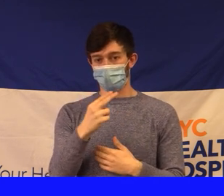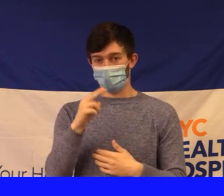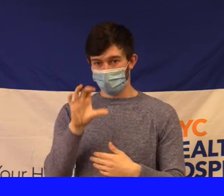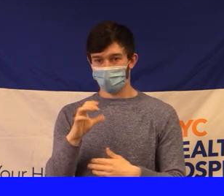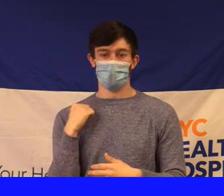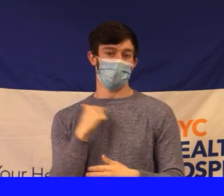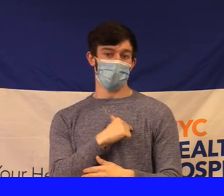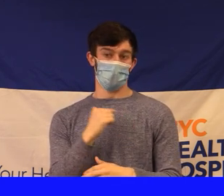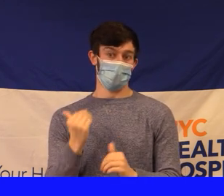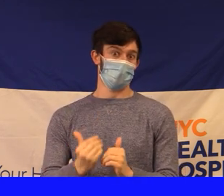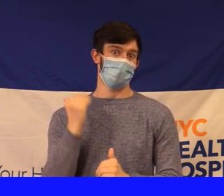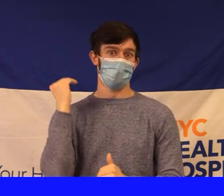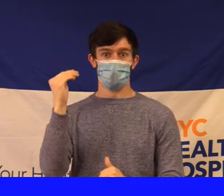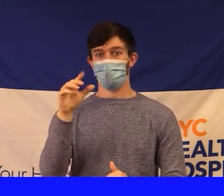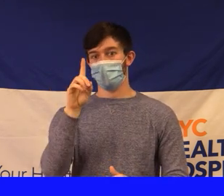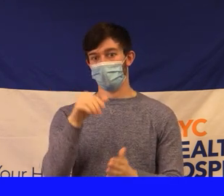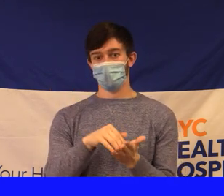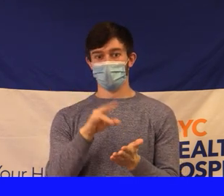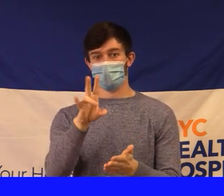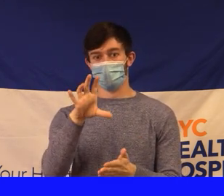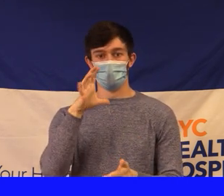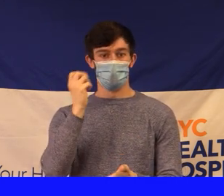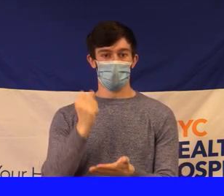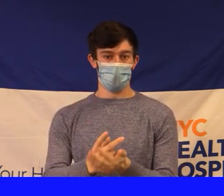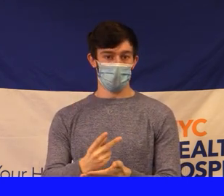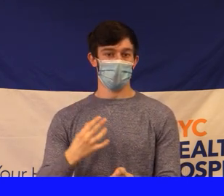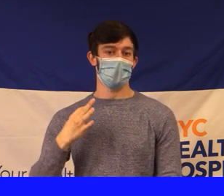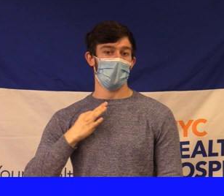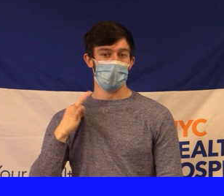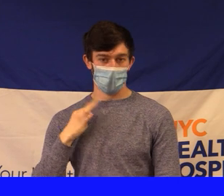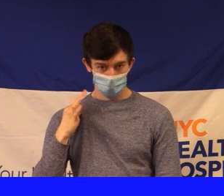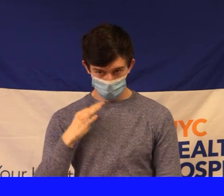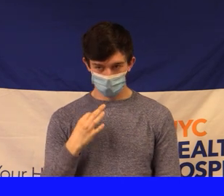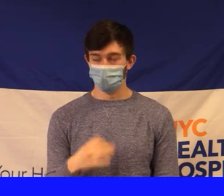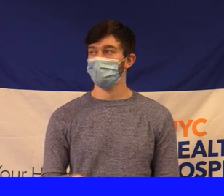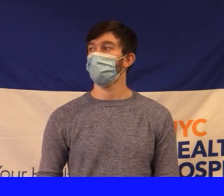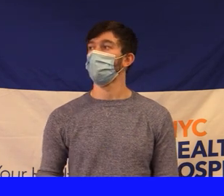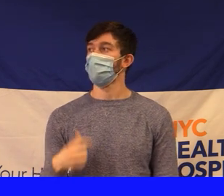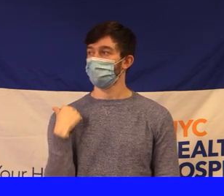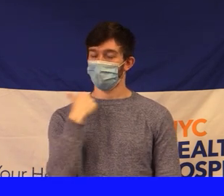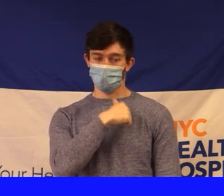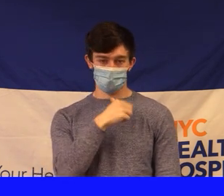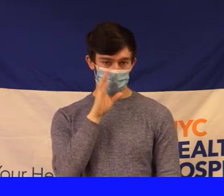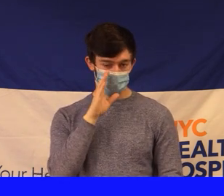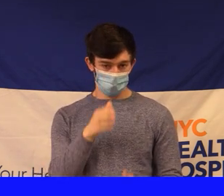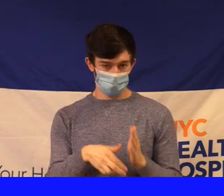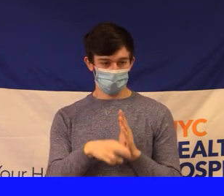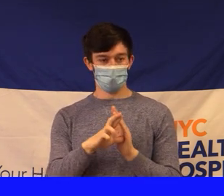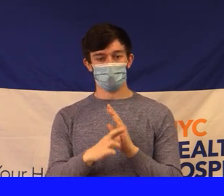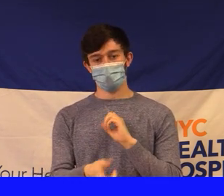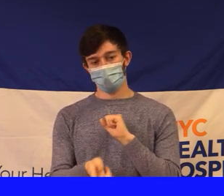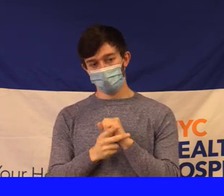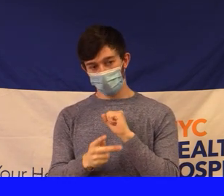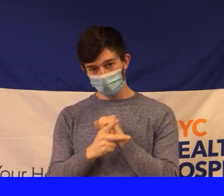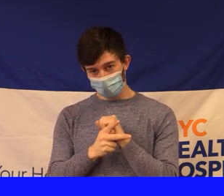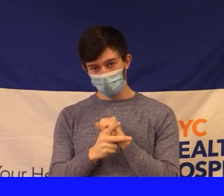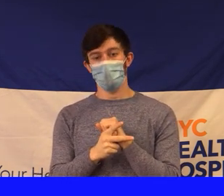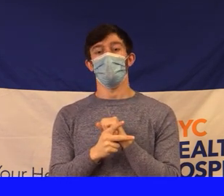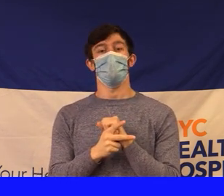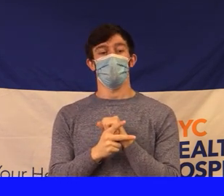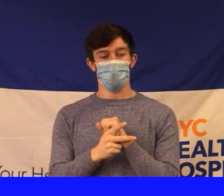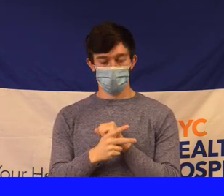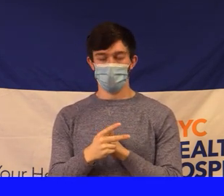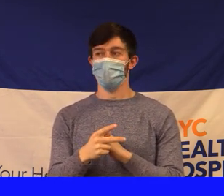over 1,700 approved applications. We'll be reviewing the portfolios. We